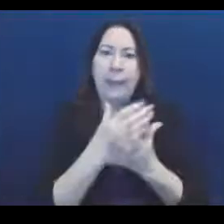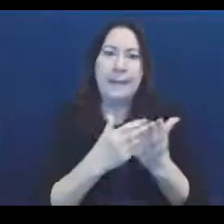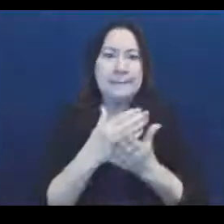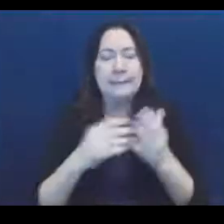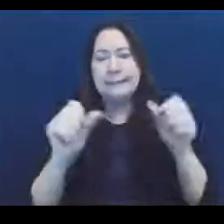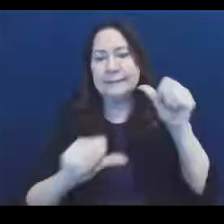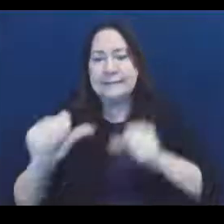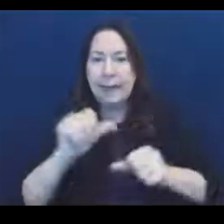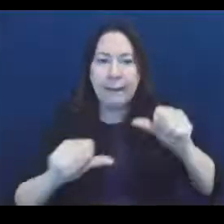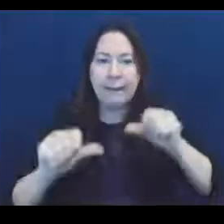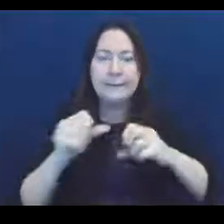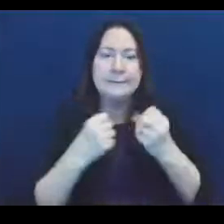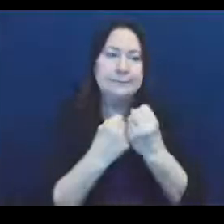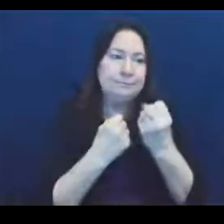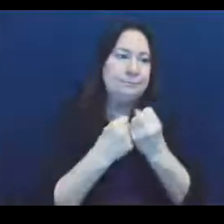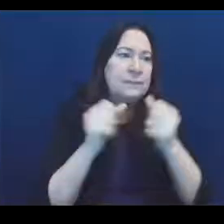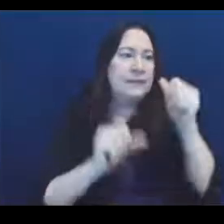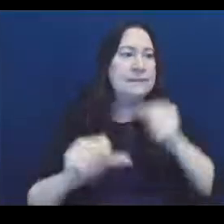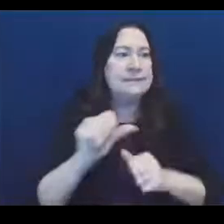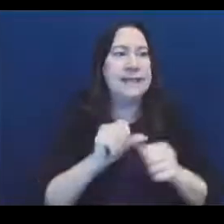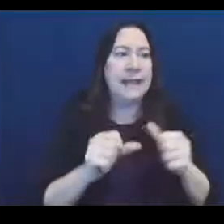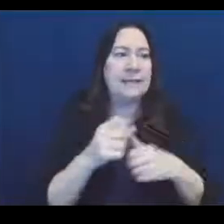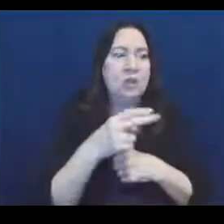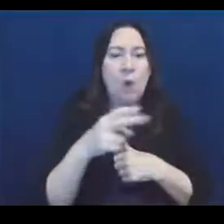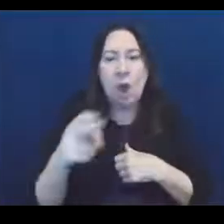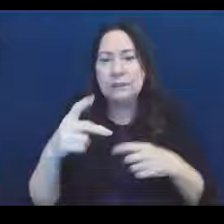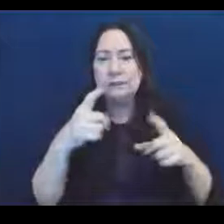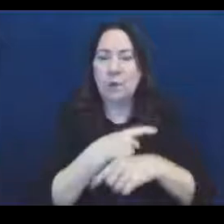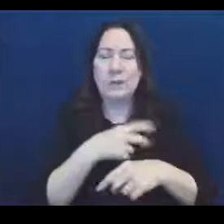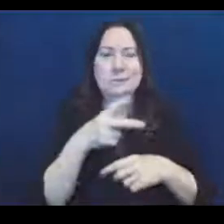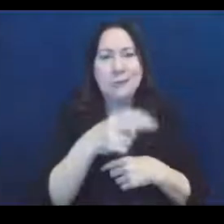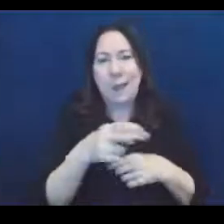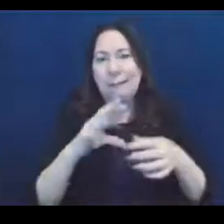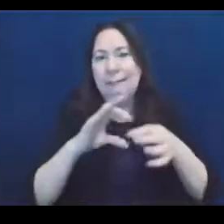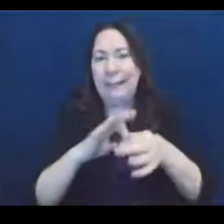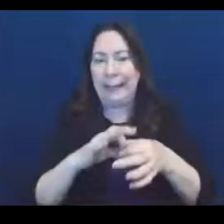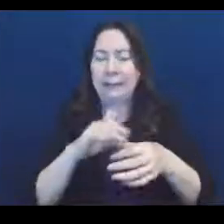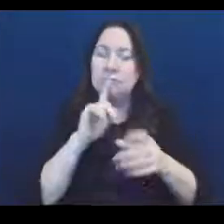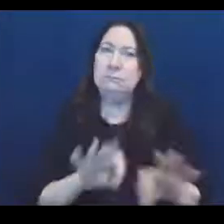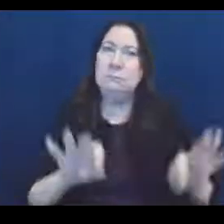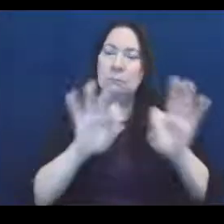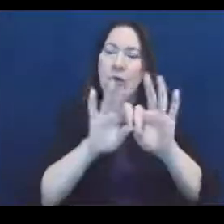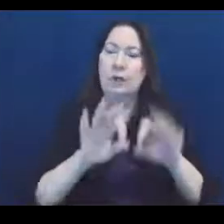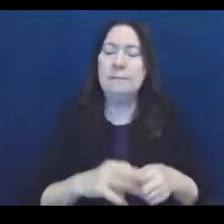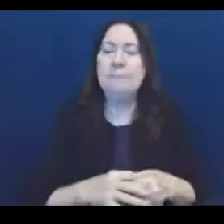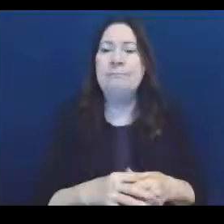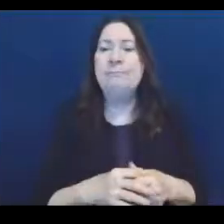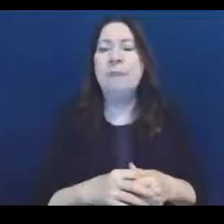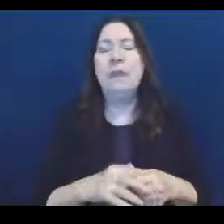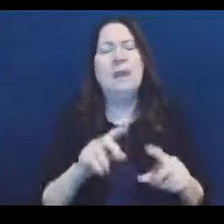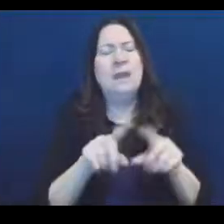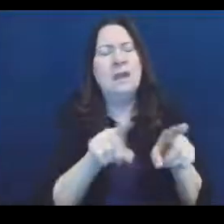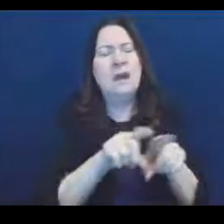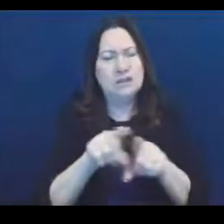science, and, the cross-cutting and those linkages are so important. But